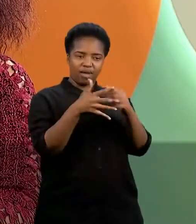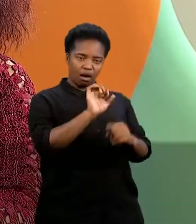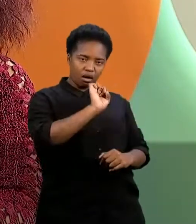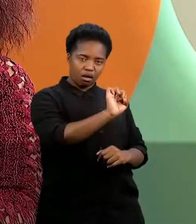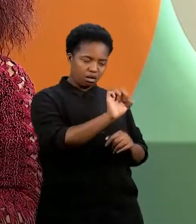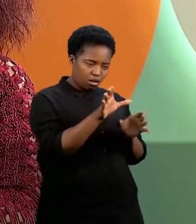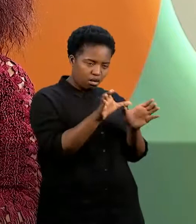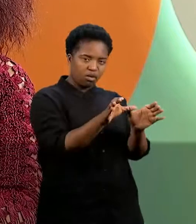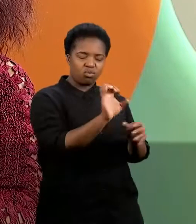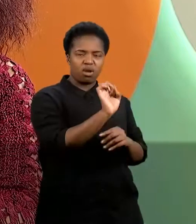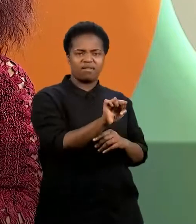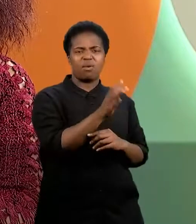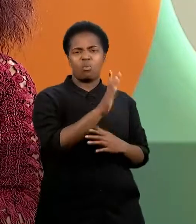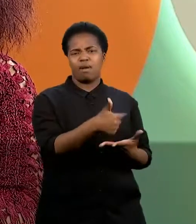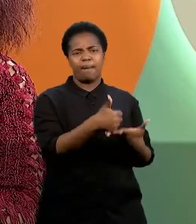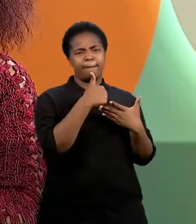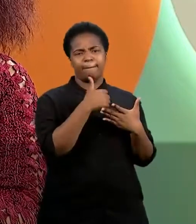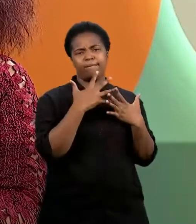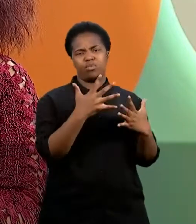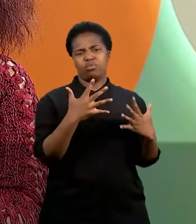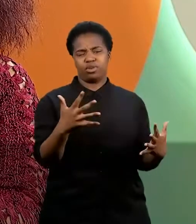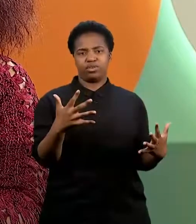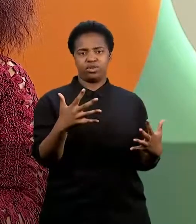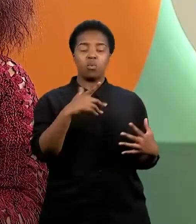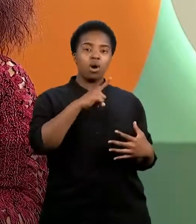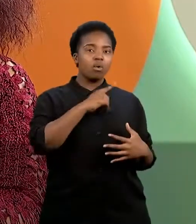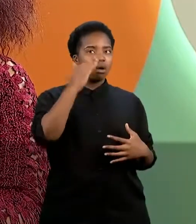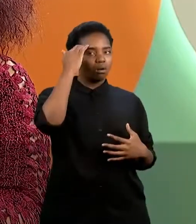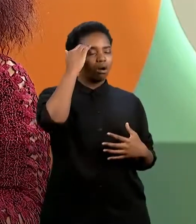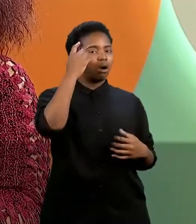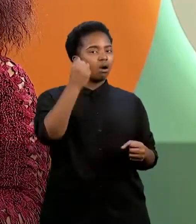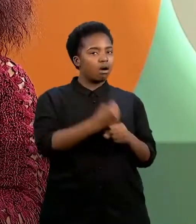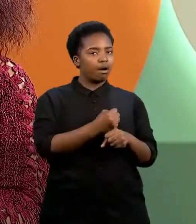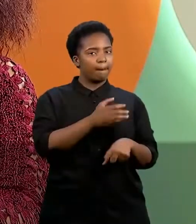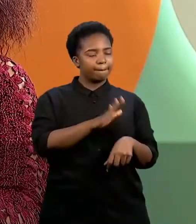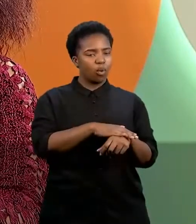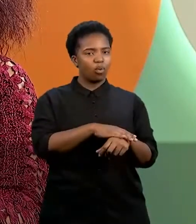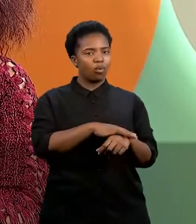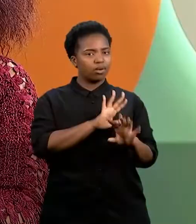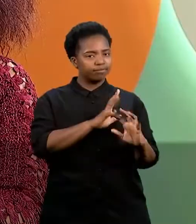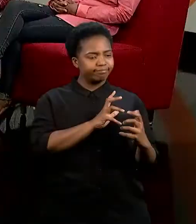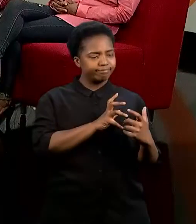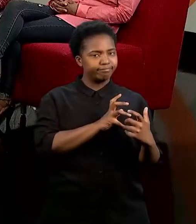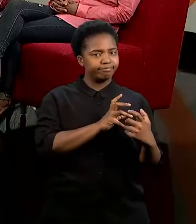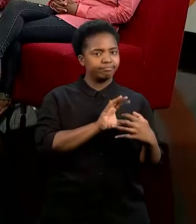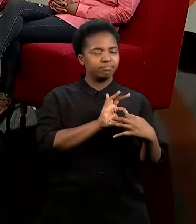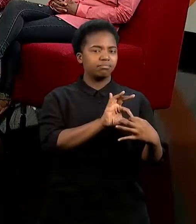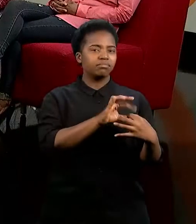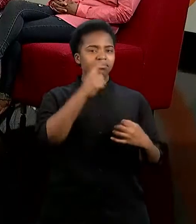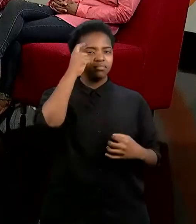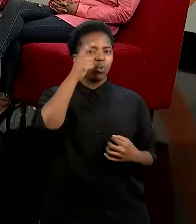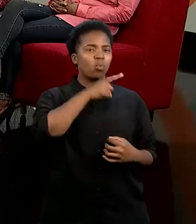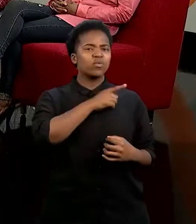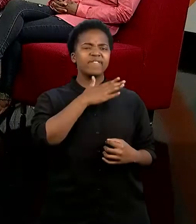clothes, it will actually help a lot. And for them to just be more accommodating and be considerate so that there's a sense